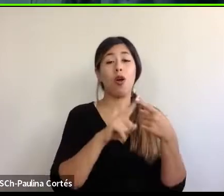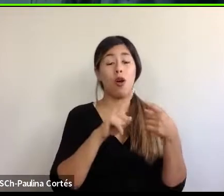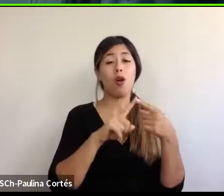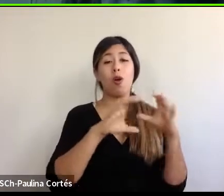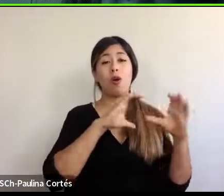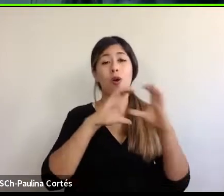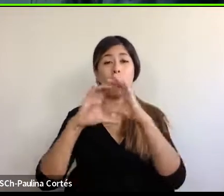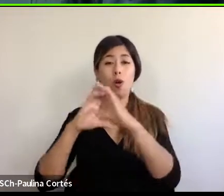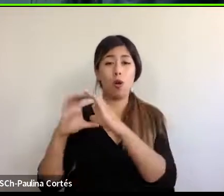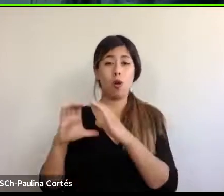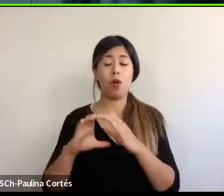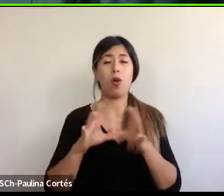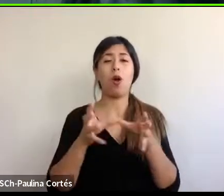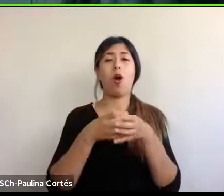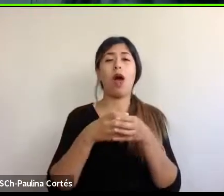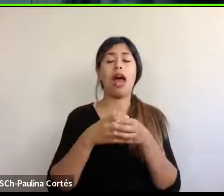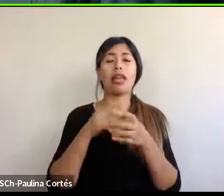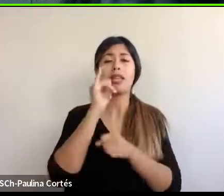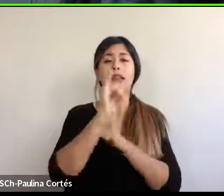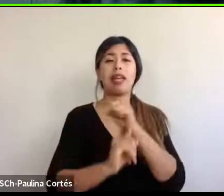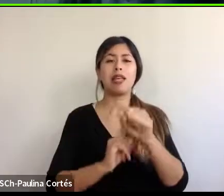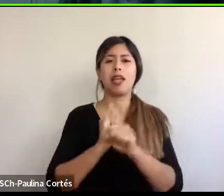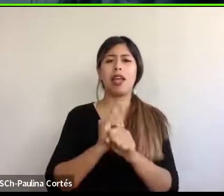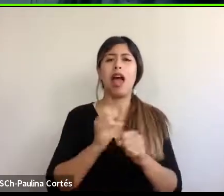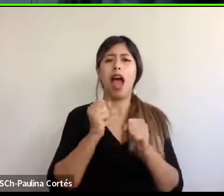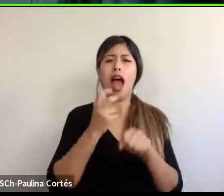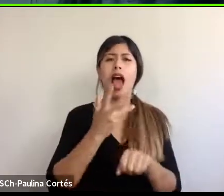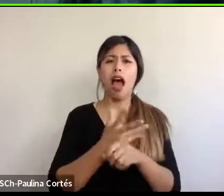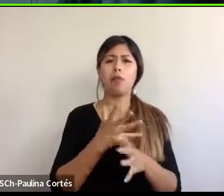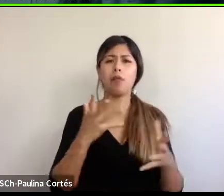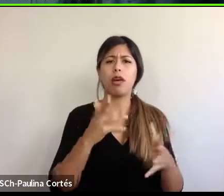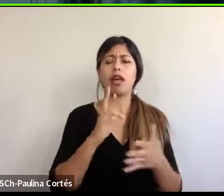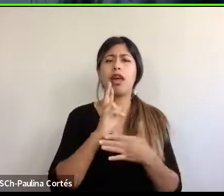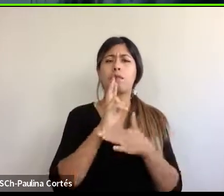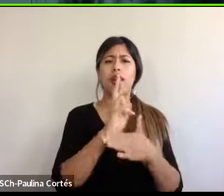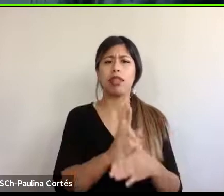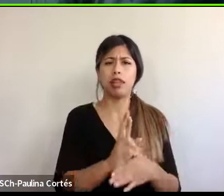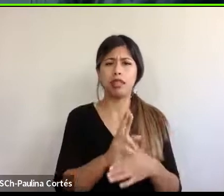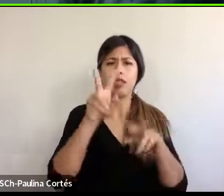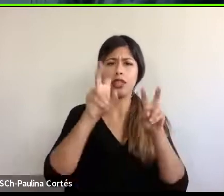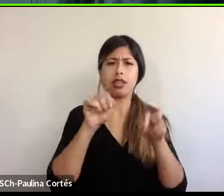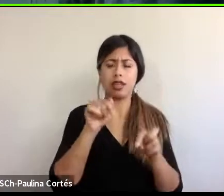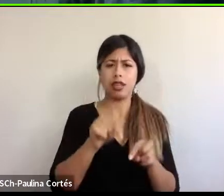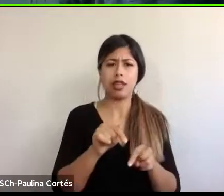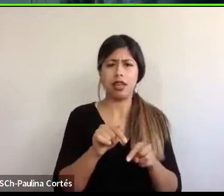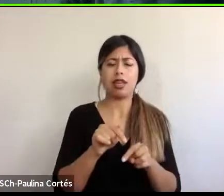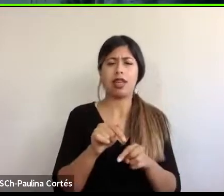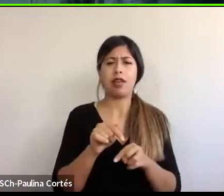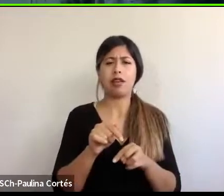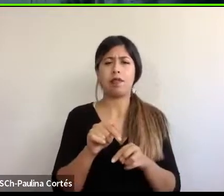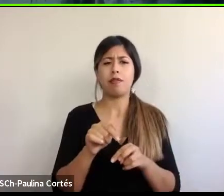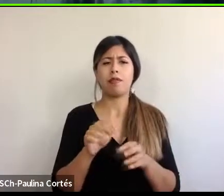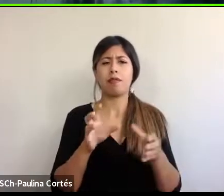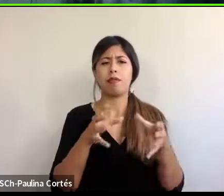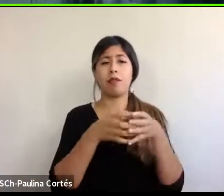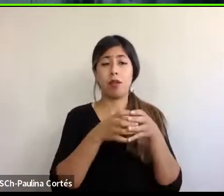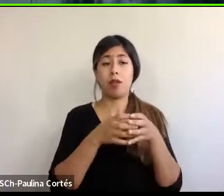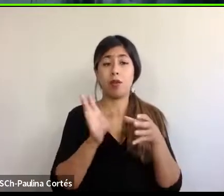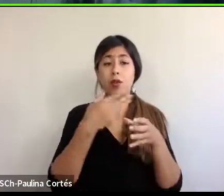very strong representation of the area at Movies That Matter. Every year we have documentary and fiction about the